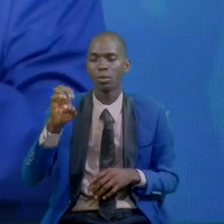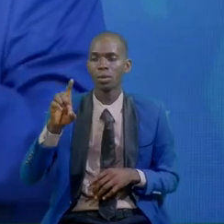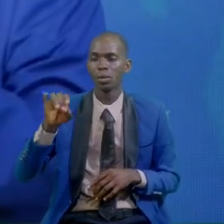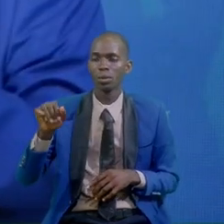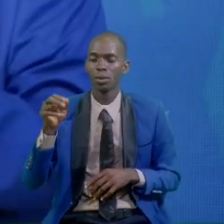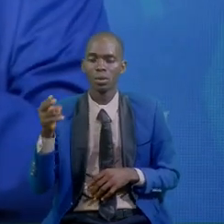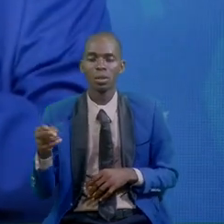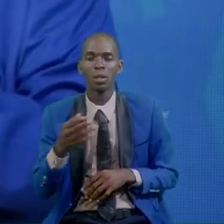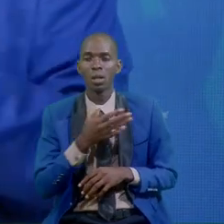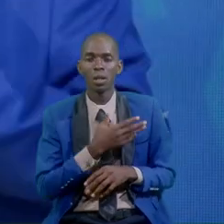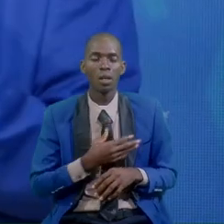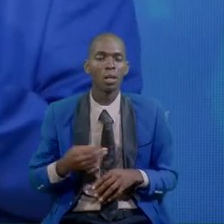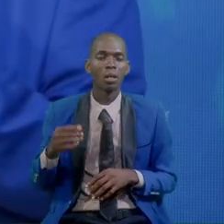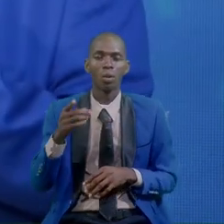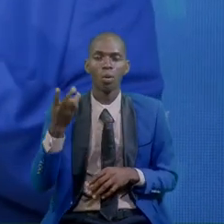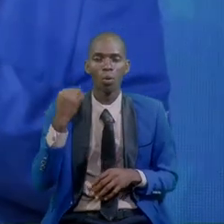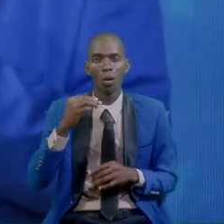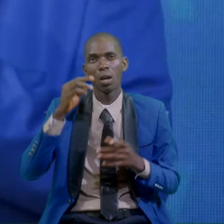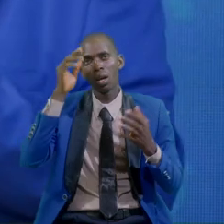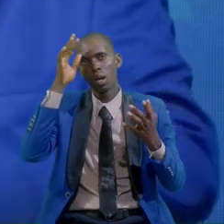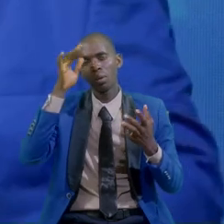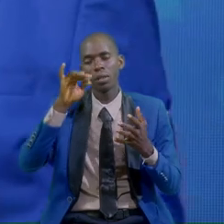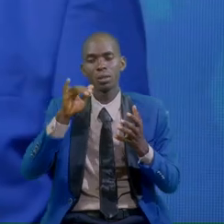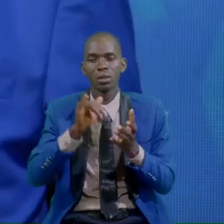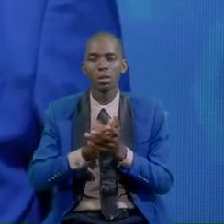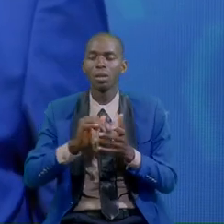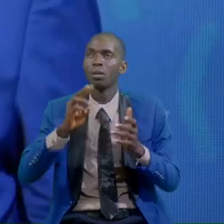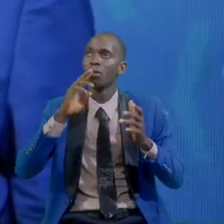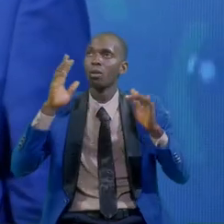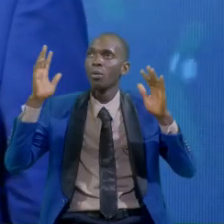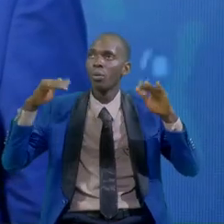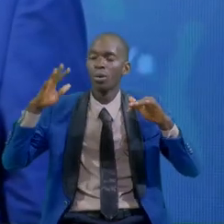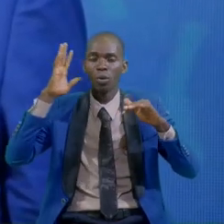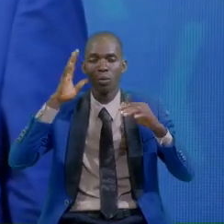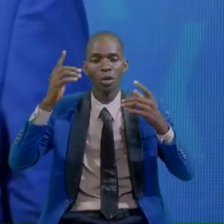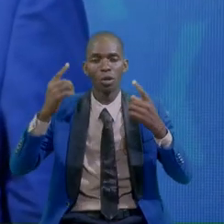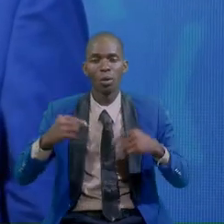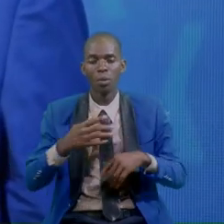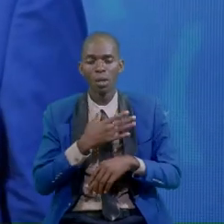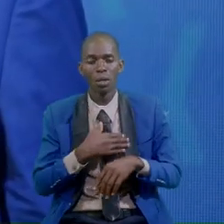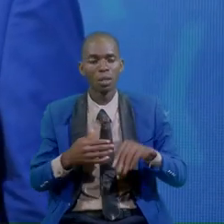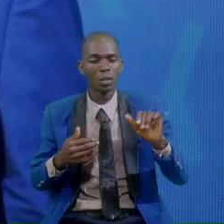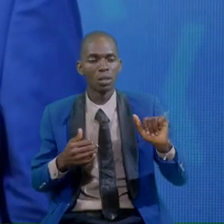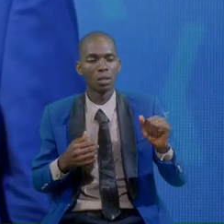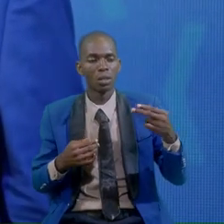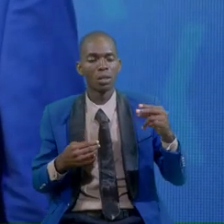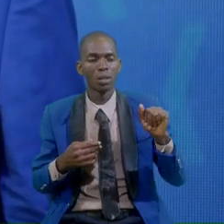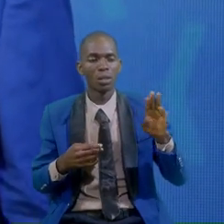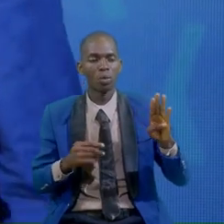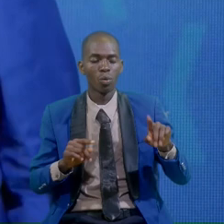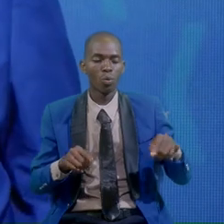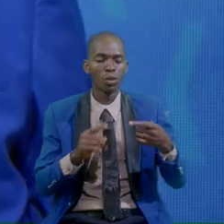then he was expecting that rain will come, and Ahab went to eat and to